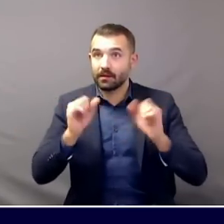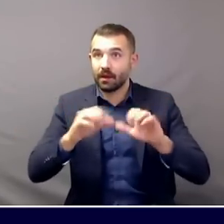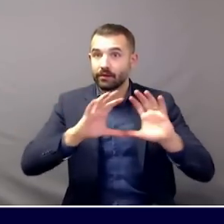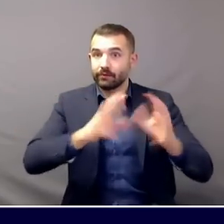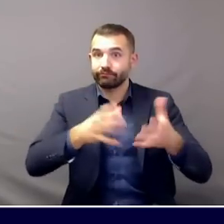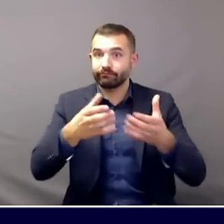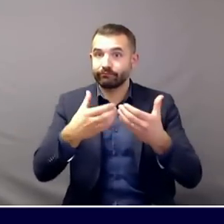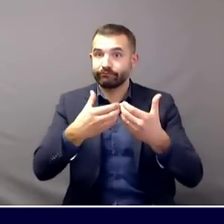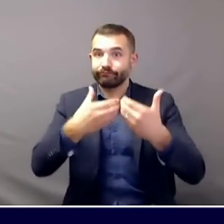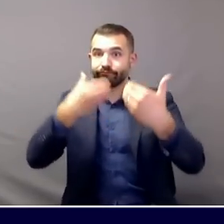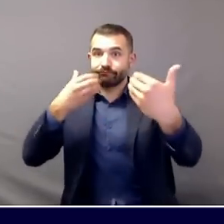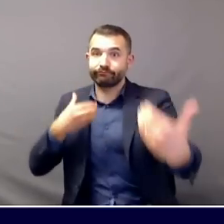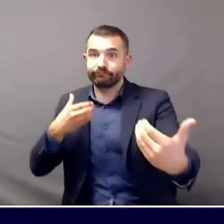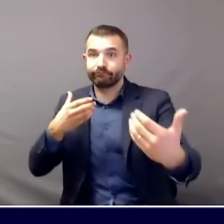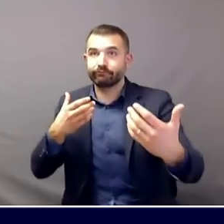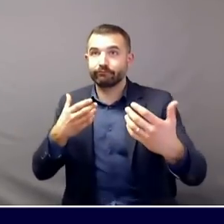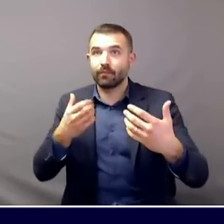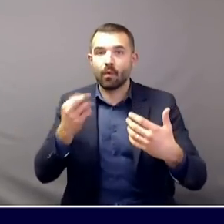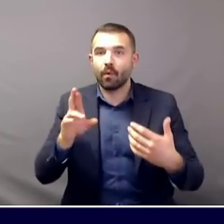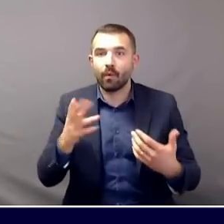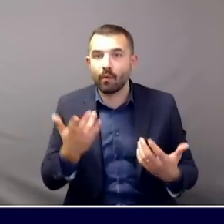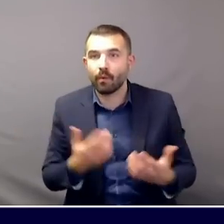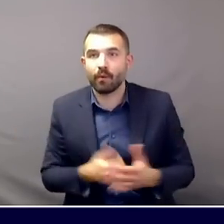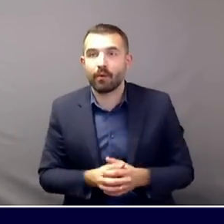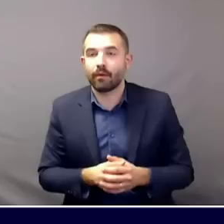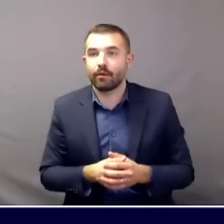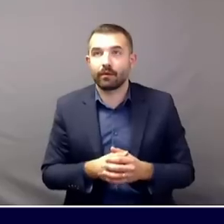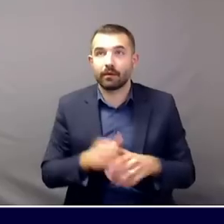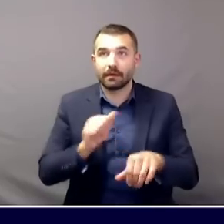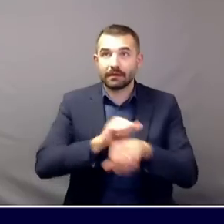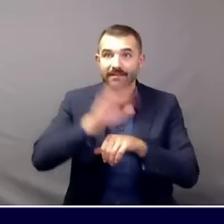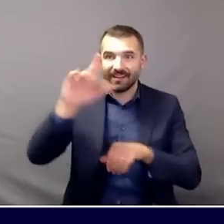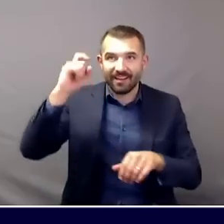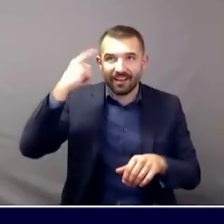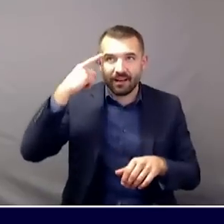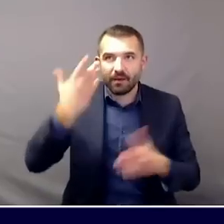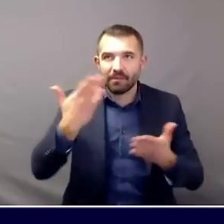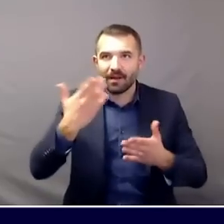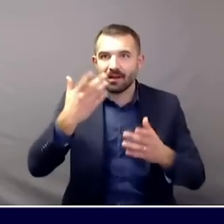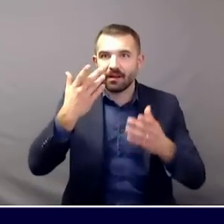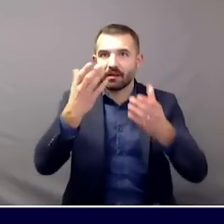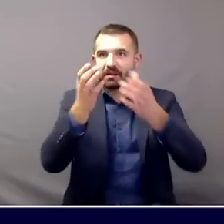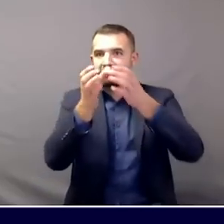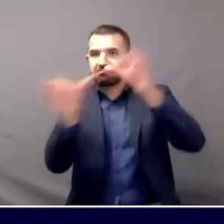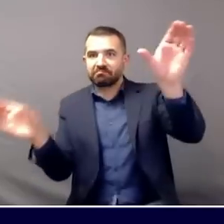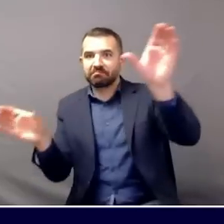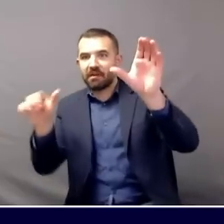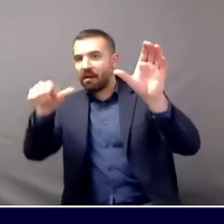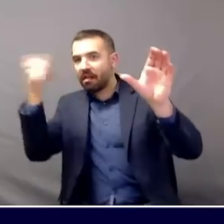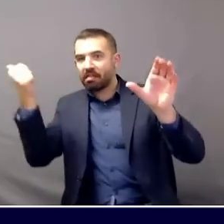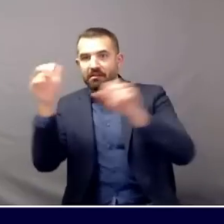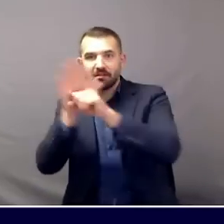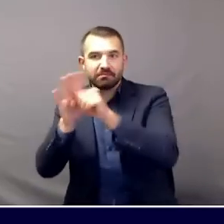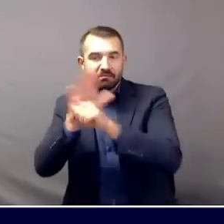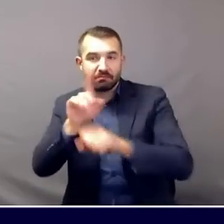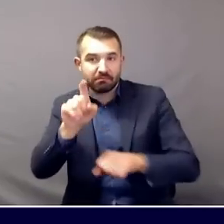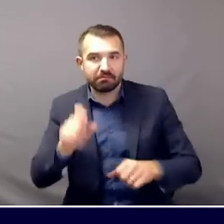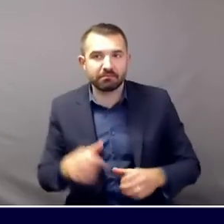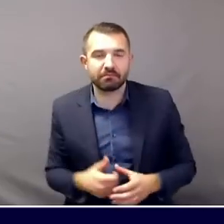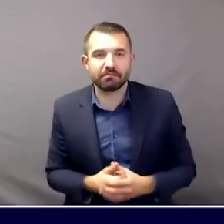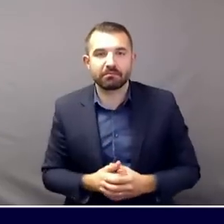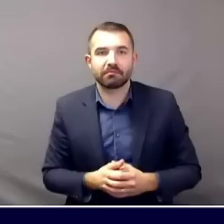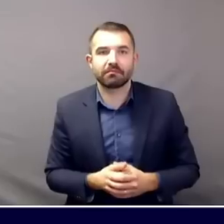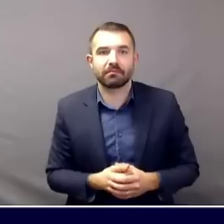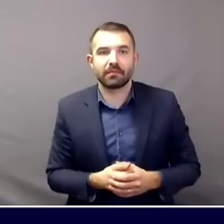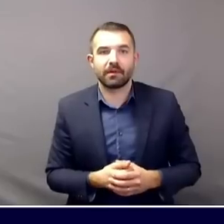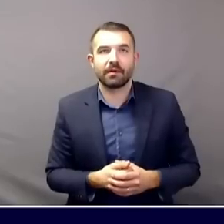lab? So I'll answer that question. That we did know that we continue to support